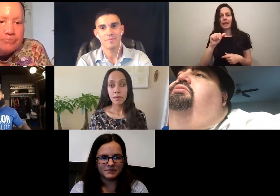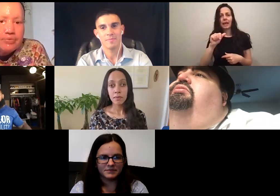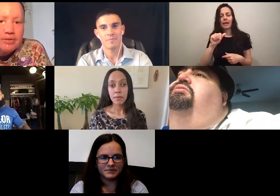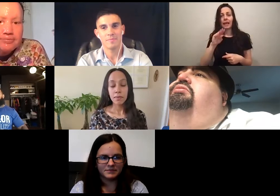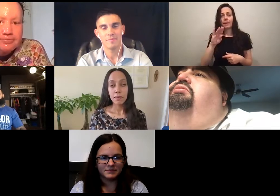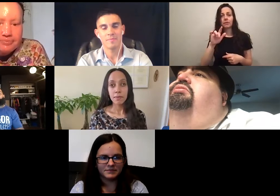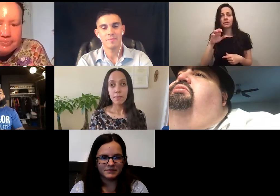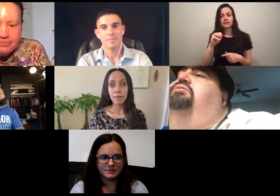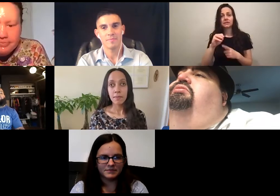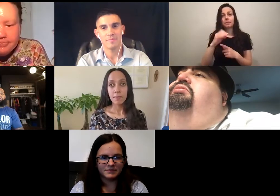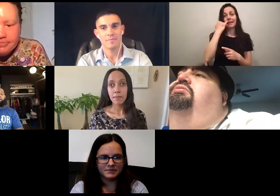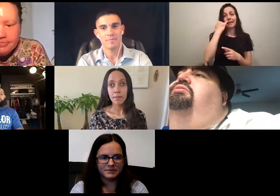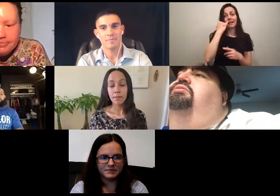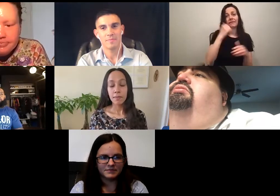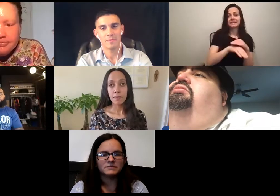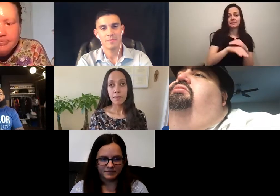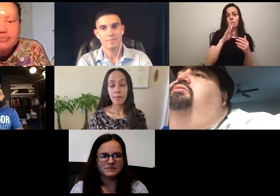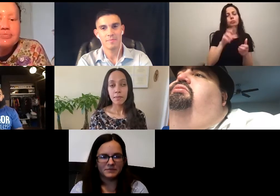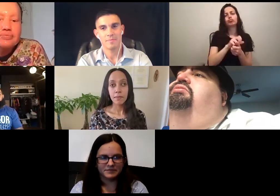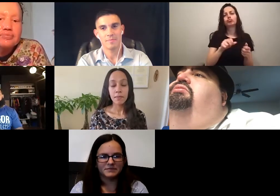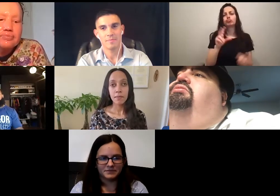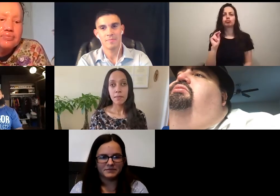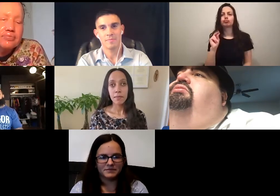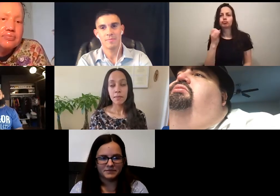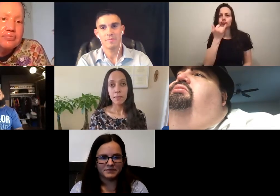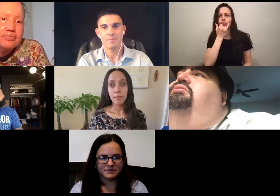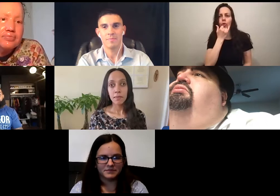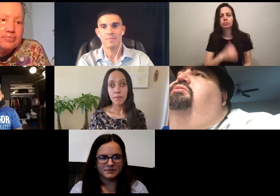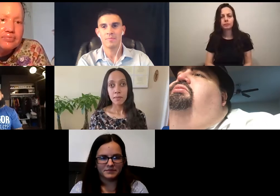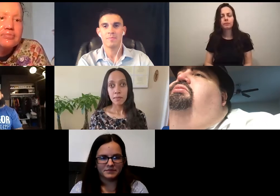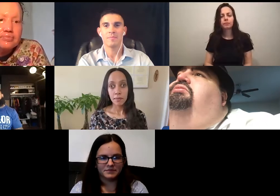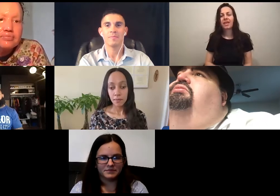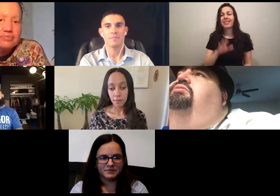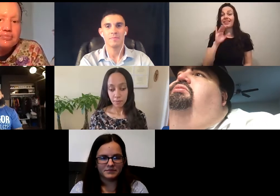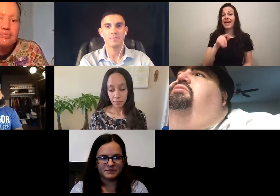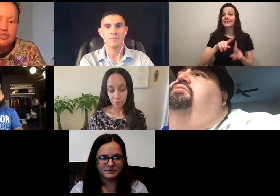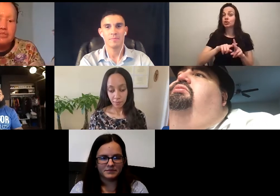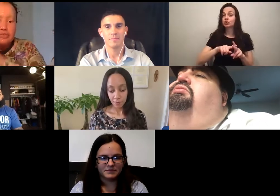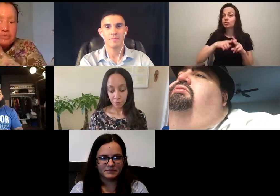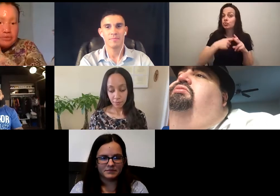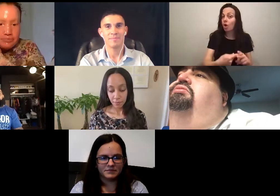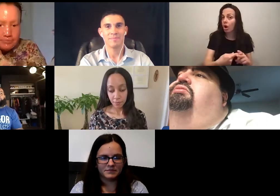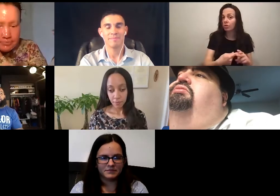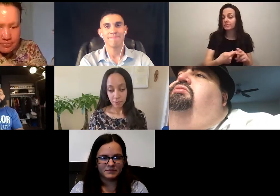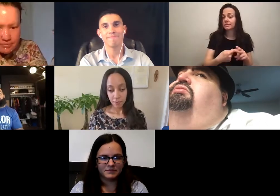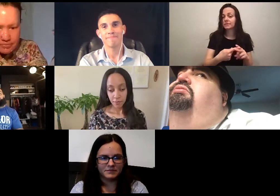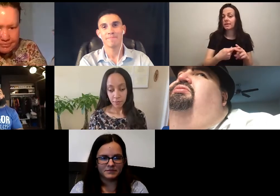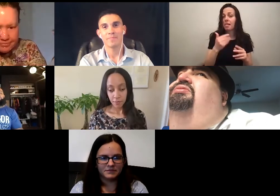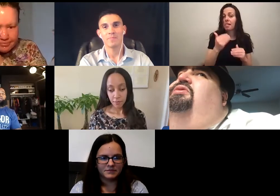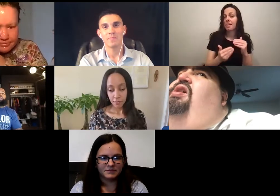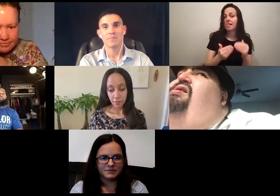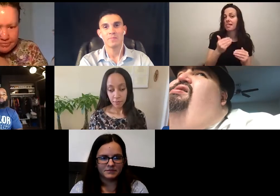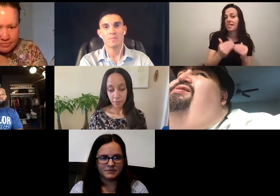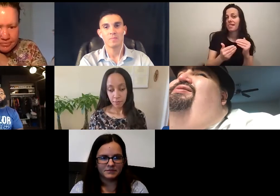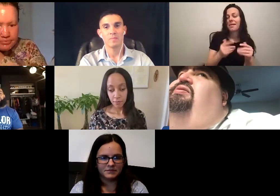as a whole, you're wrong. I think that it can just be a start. It's getting us in the room. But what happens when